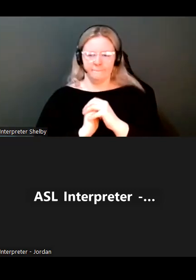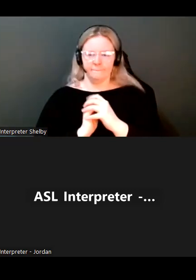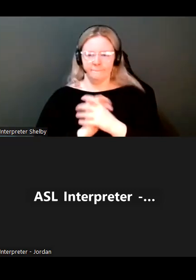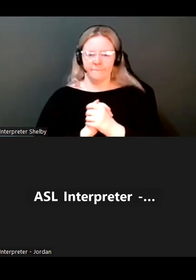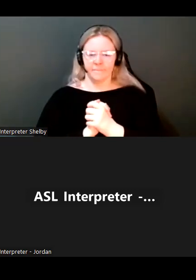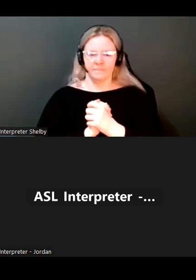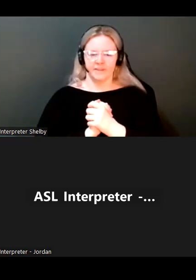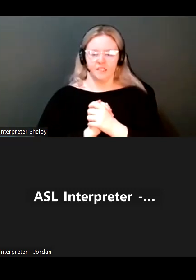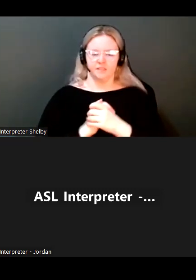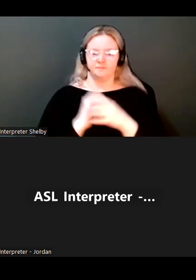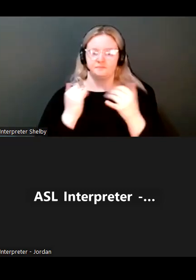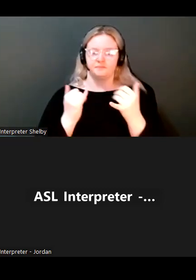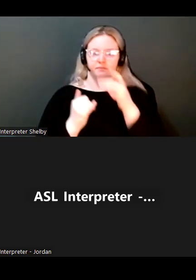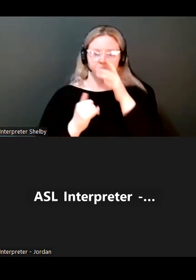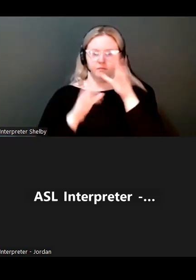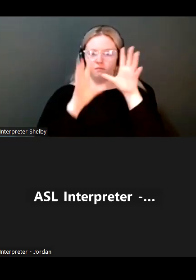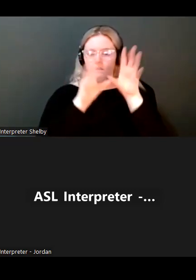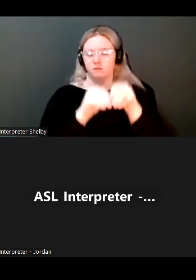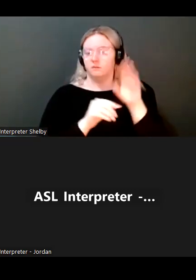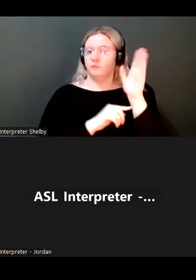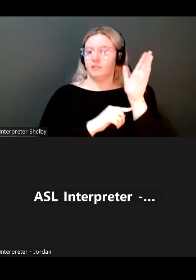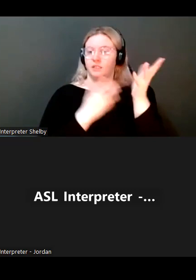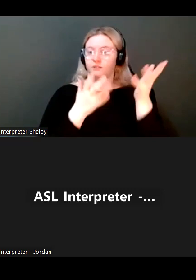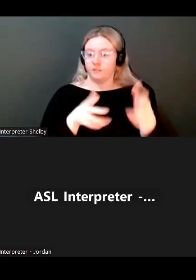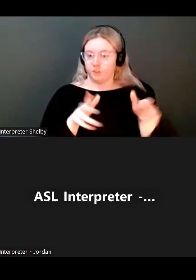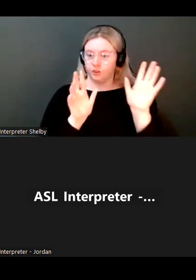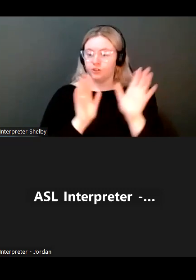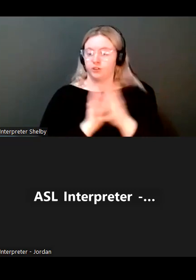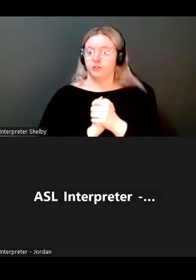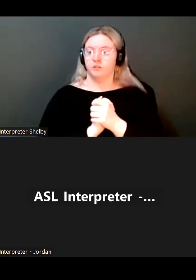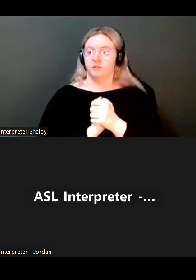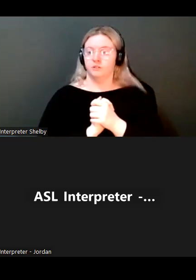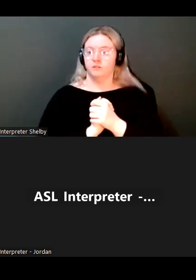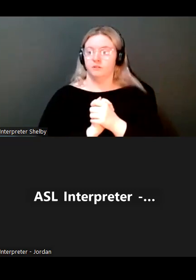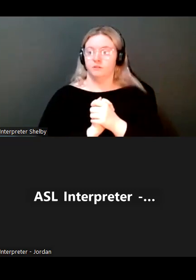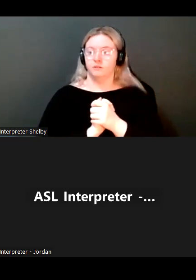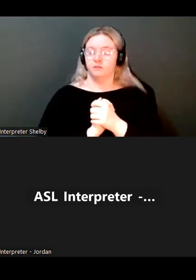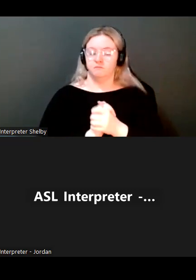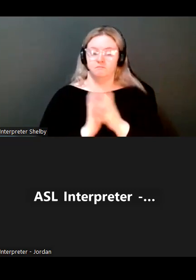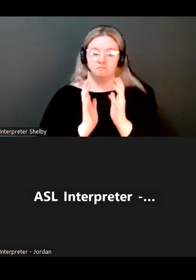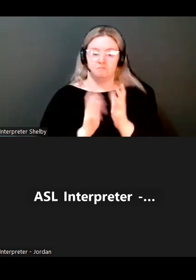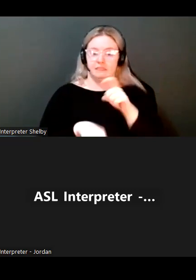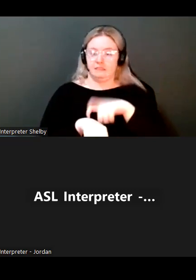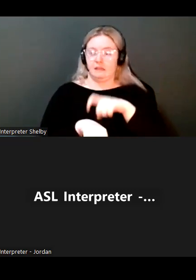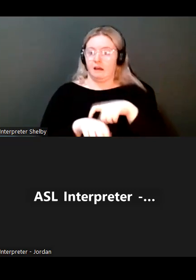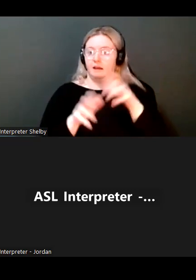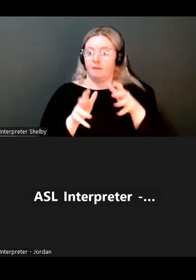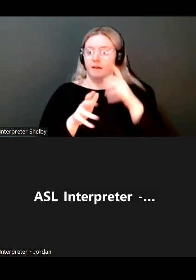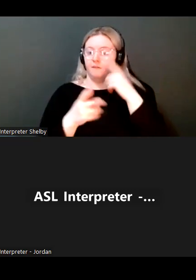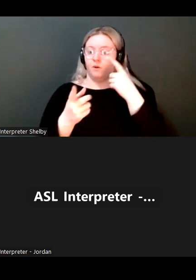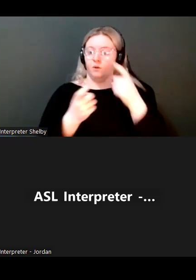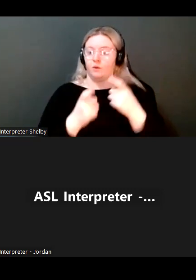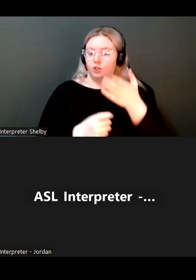But I'm going to end my presentation there and leave the rest of the time for some